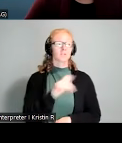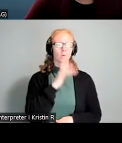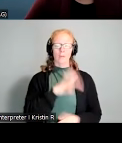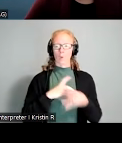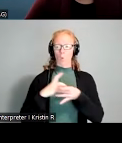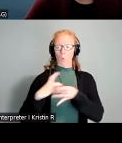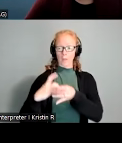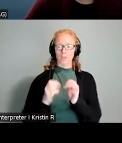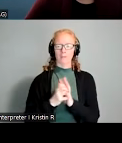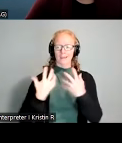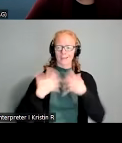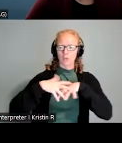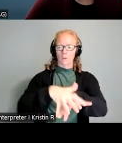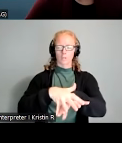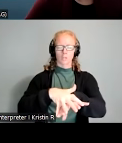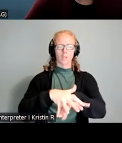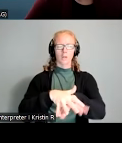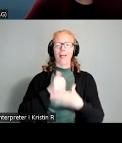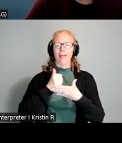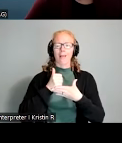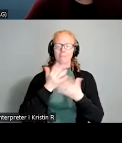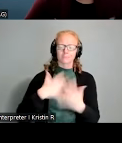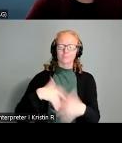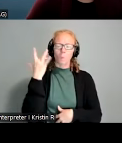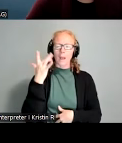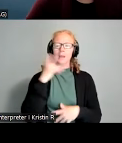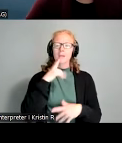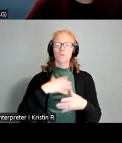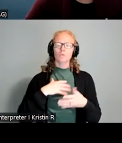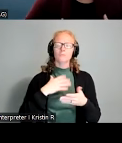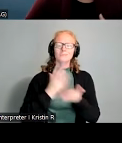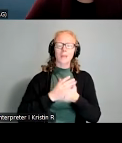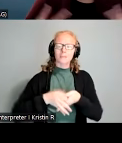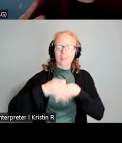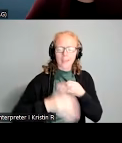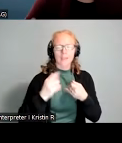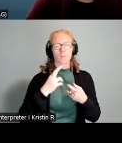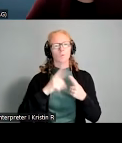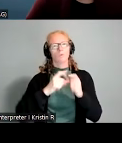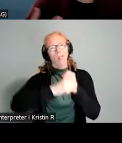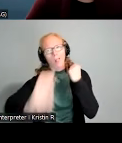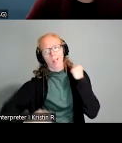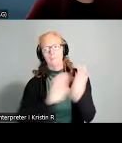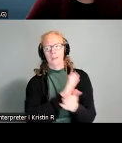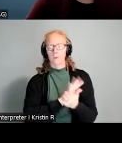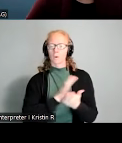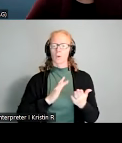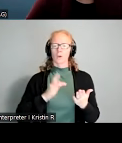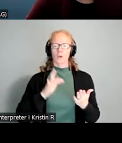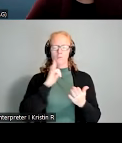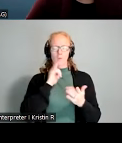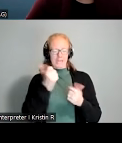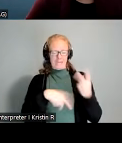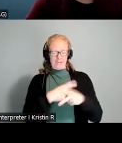really help to reduce delays in the paperwork and also to streamline the multiple complicated environmental